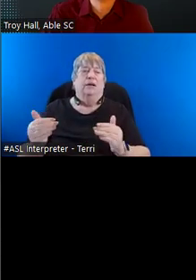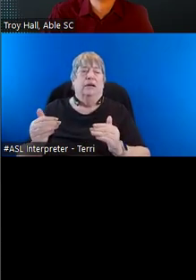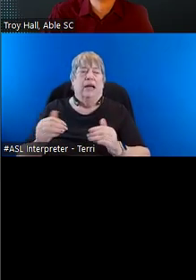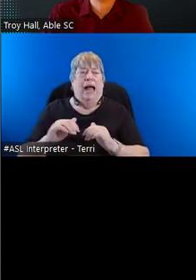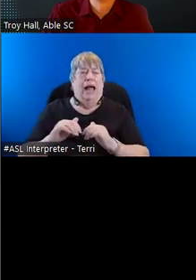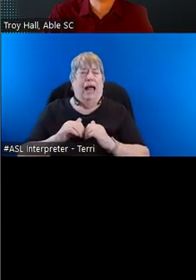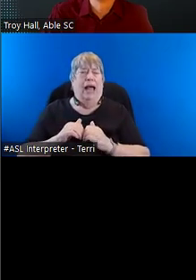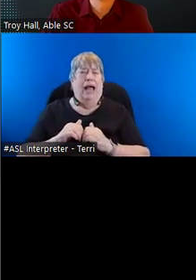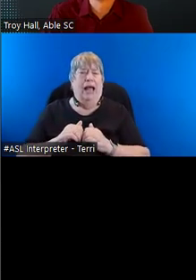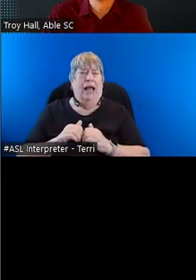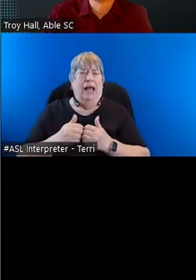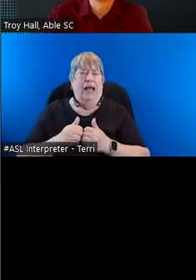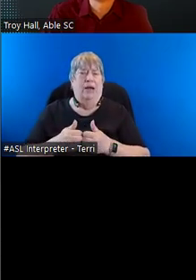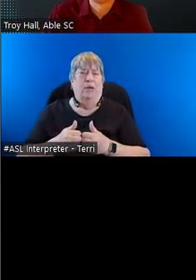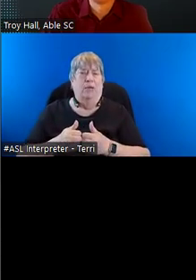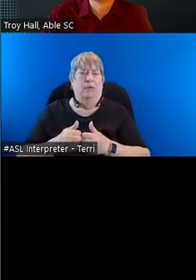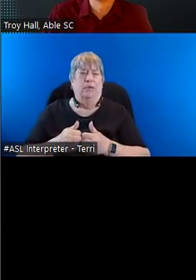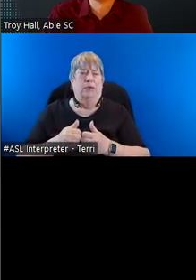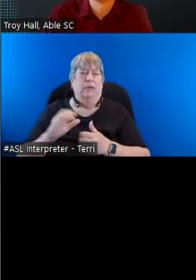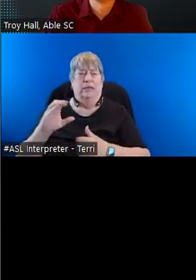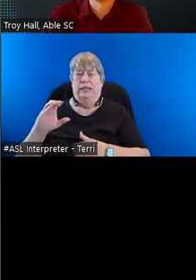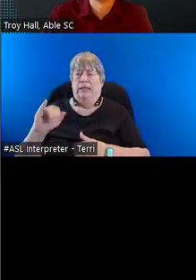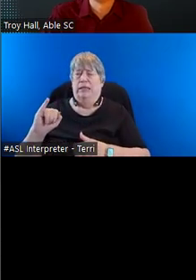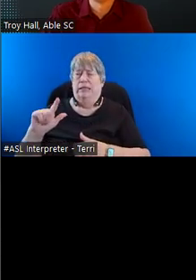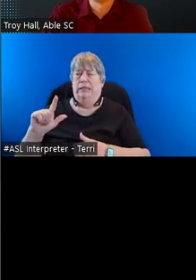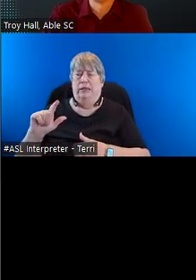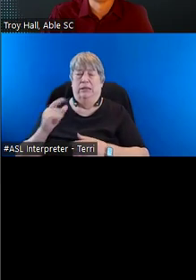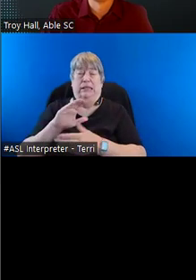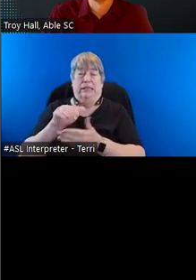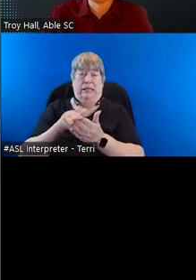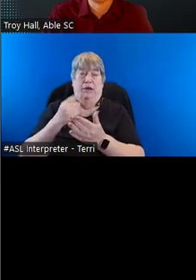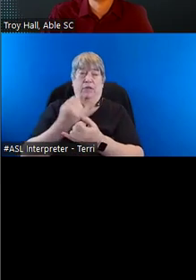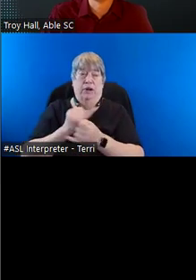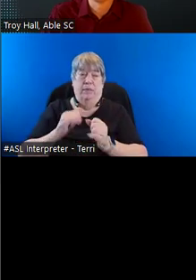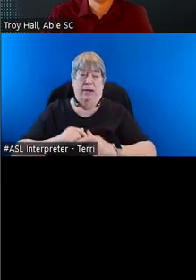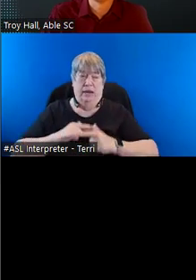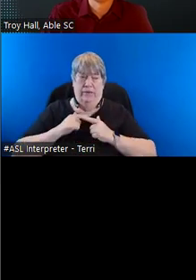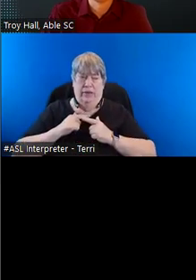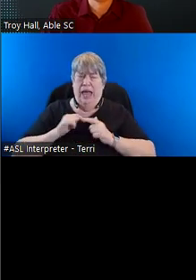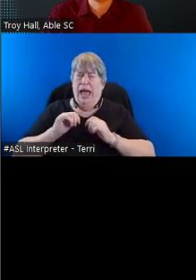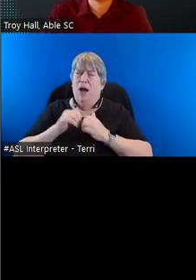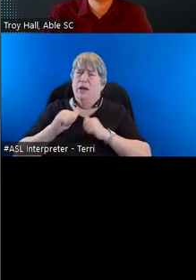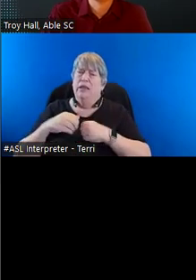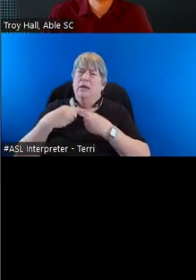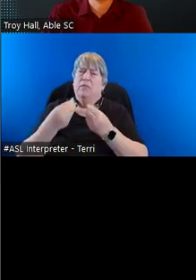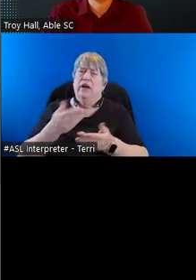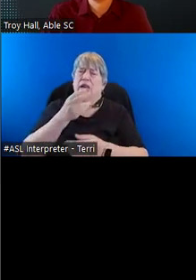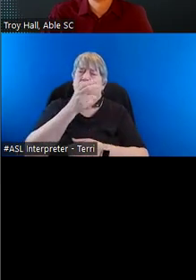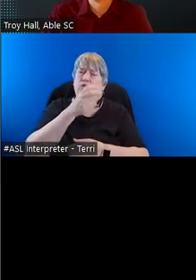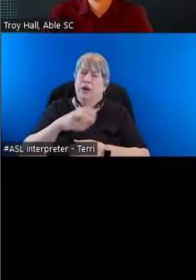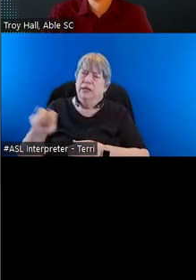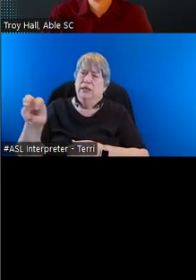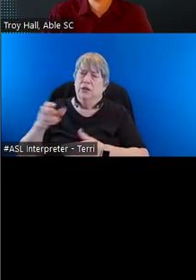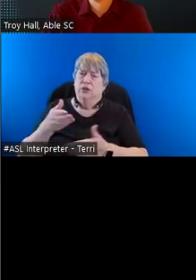so let's talk about how Centers for Independent Living can provide transition services